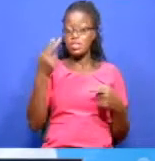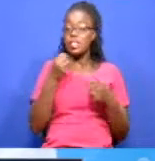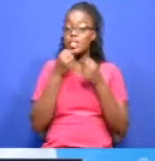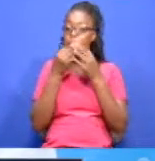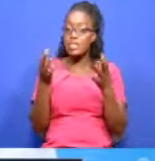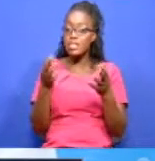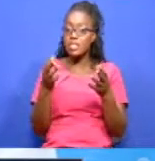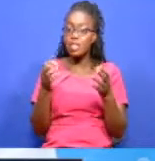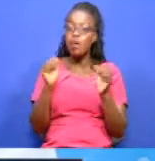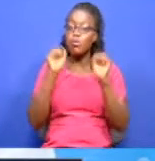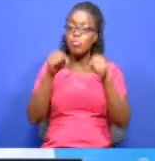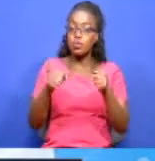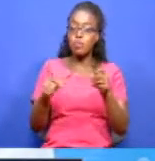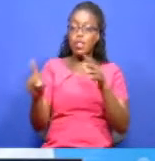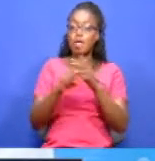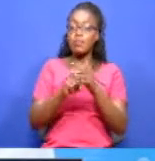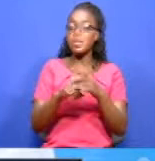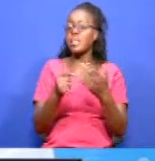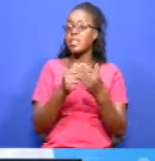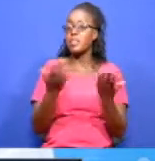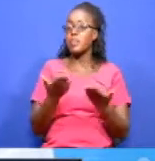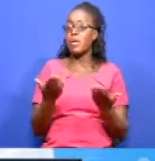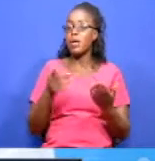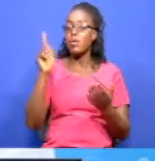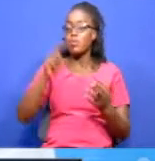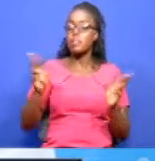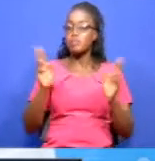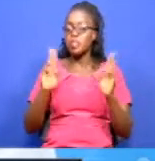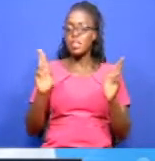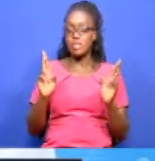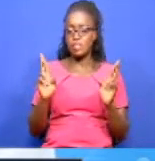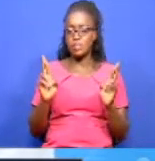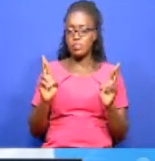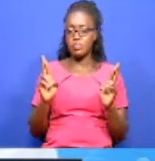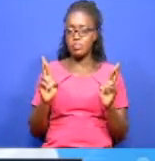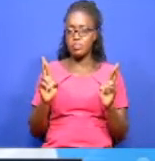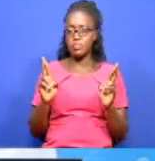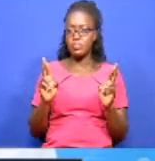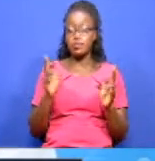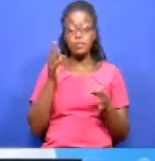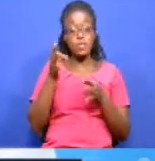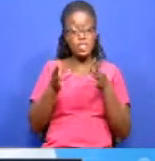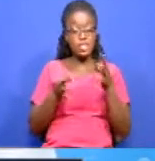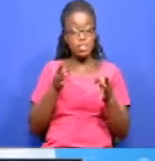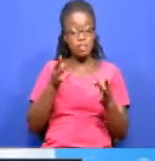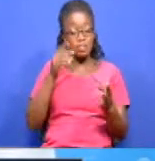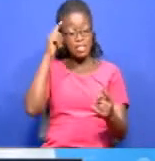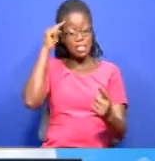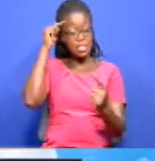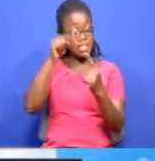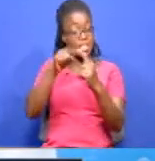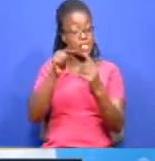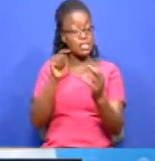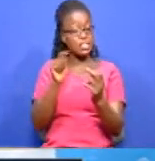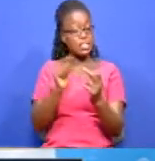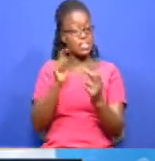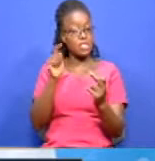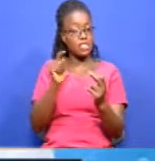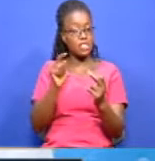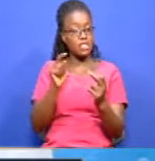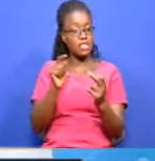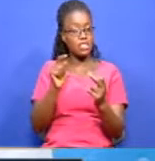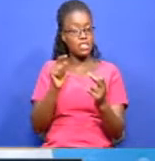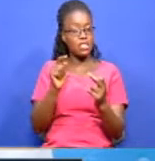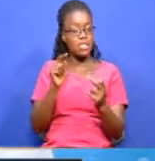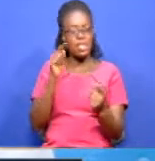appear anywhere, and we need to be prepared for it. If the targeted testing is precisely